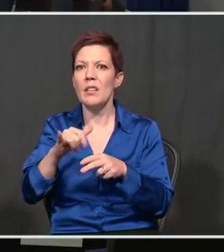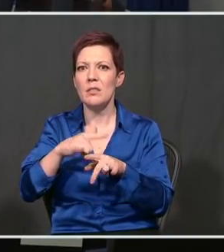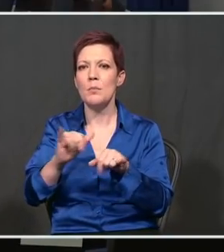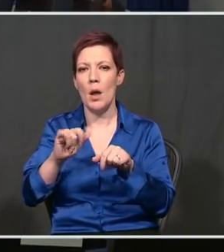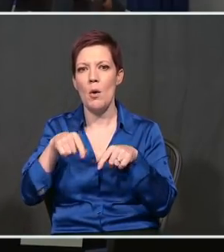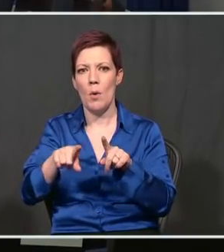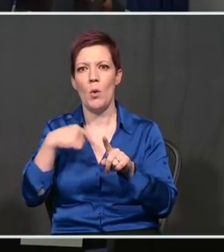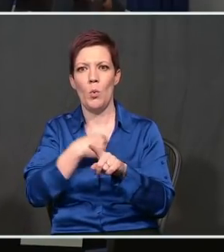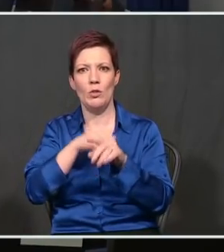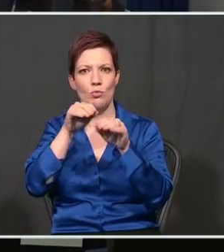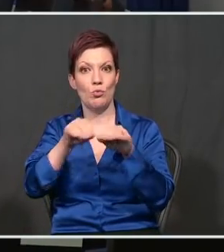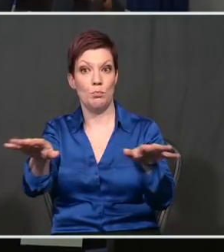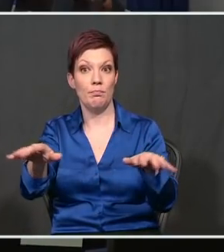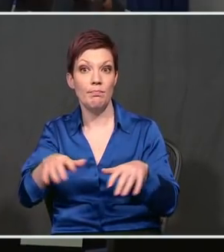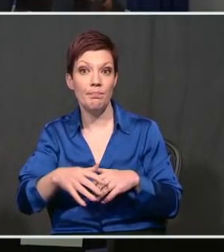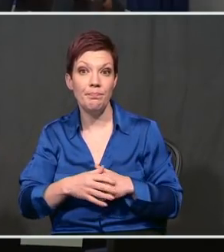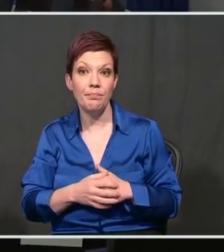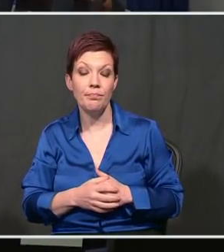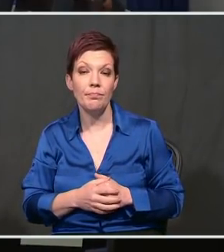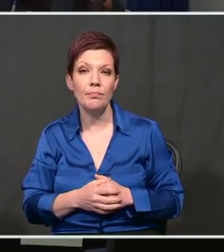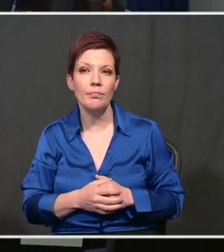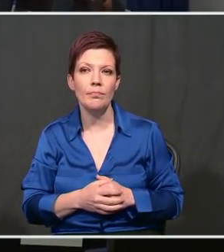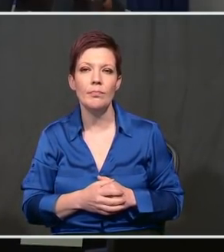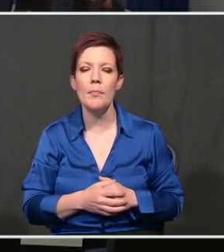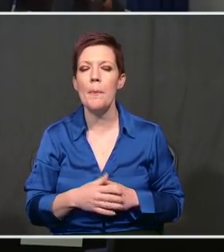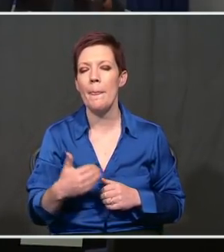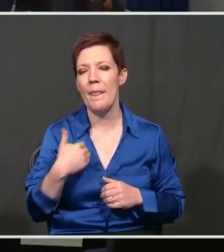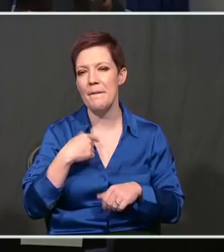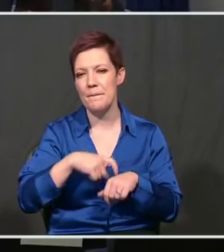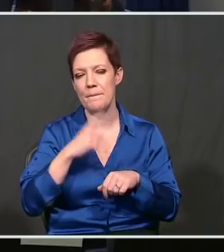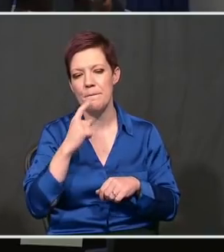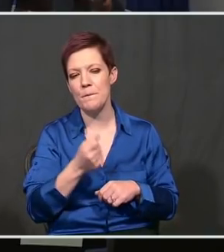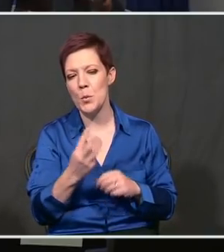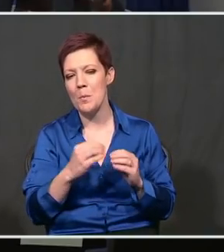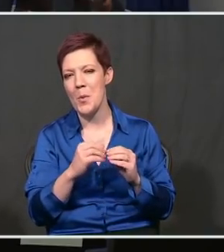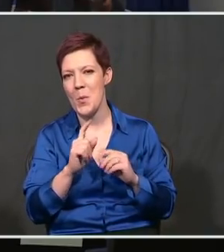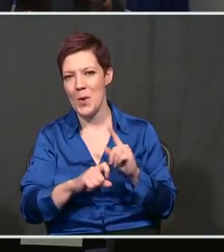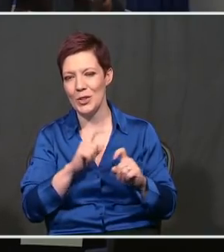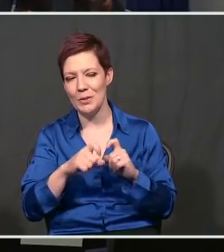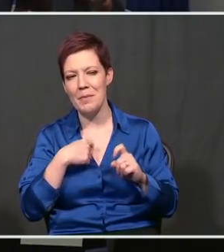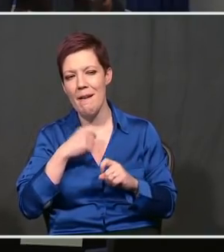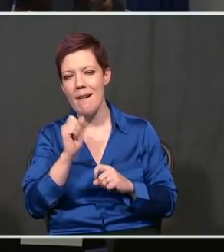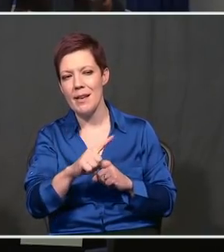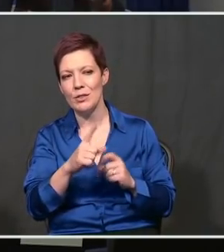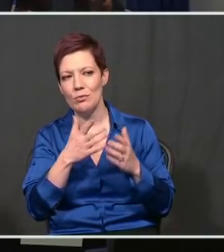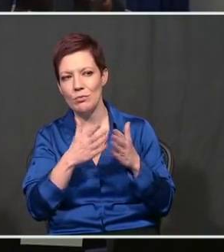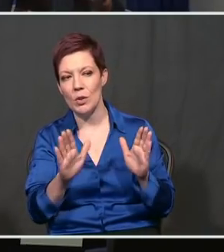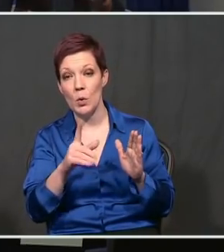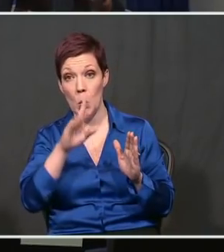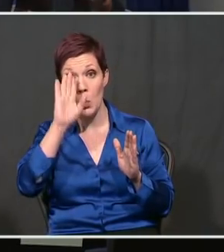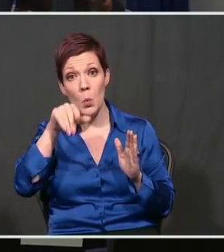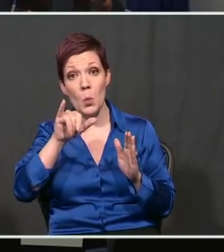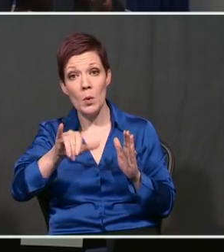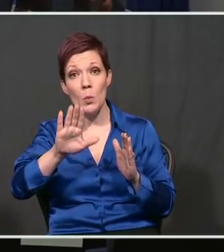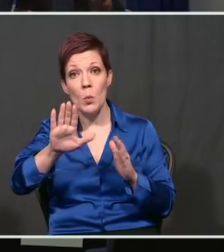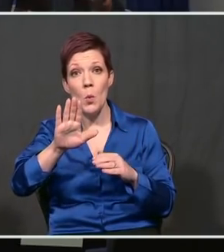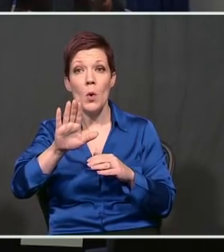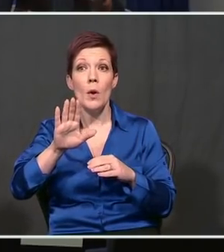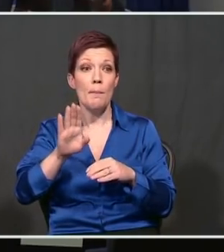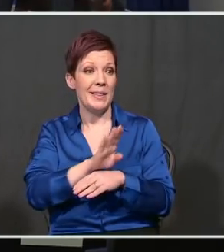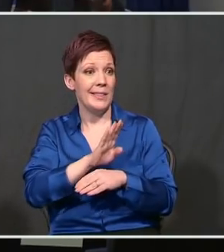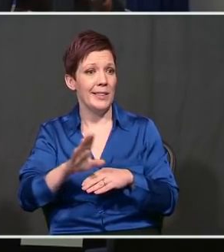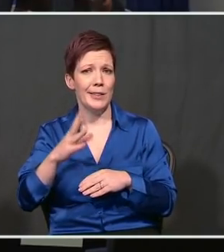So I think we have time for a couple more questions. I'll just ask generally We know this is your business, all of you, this is what